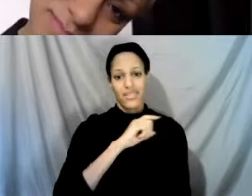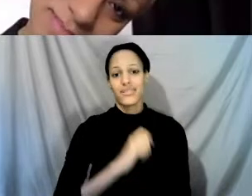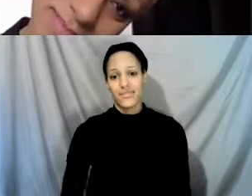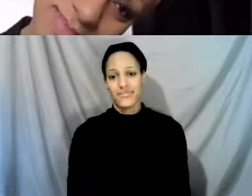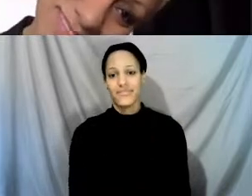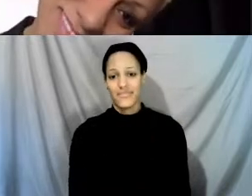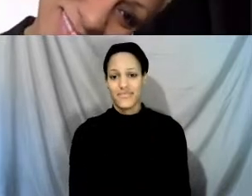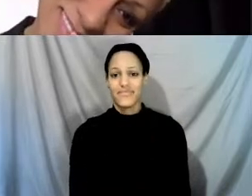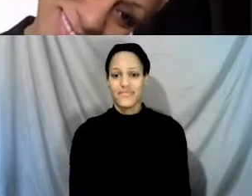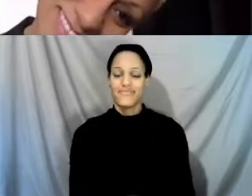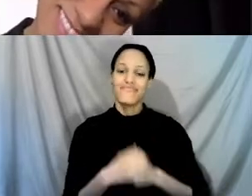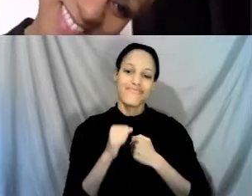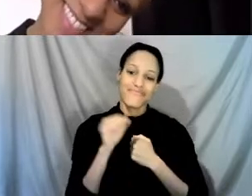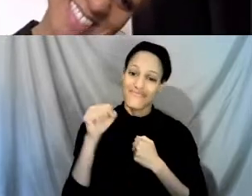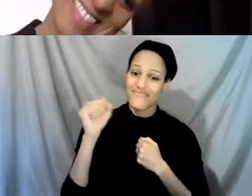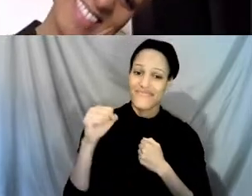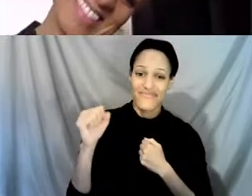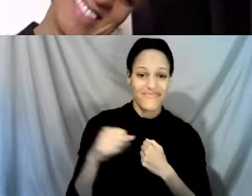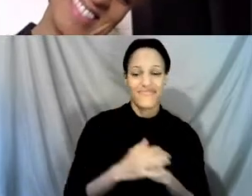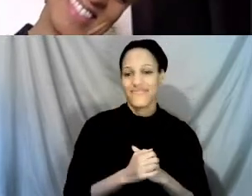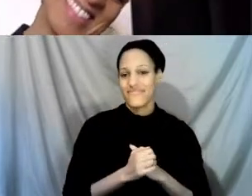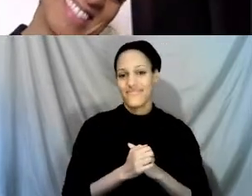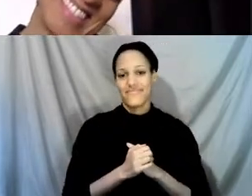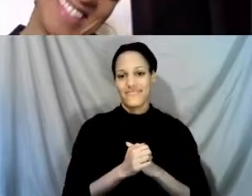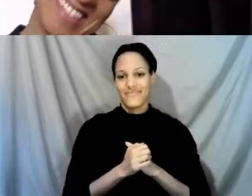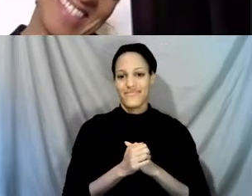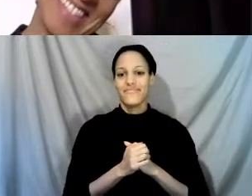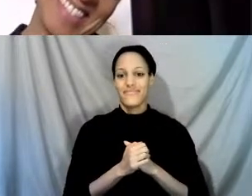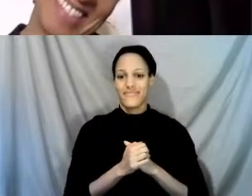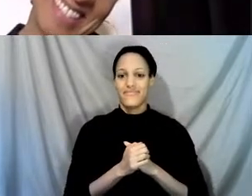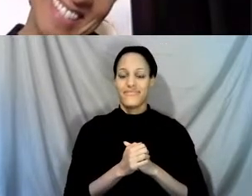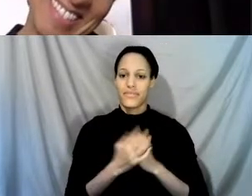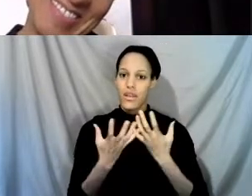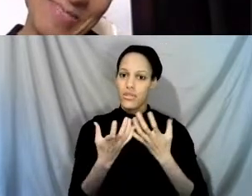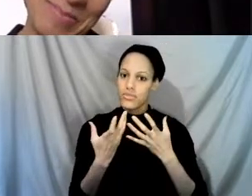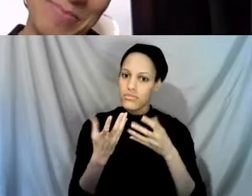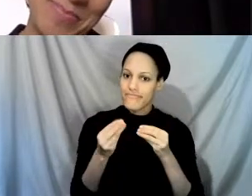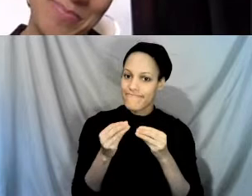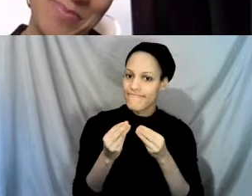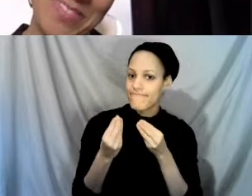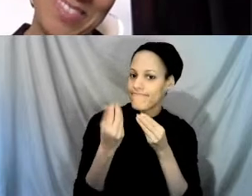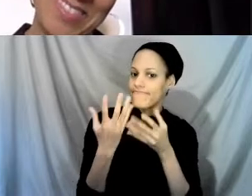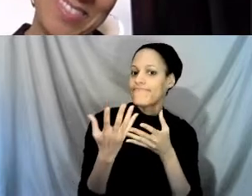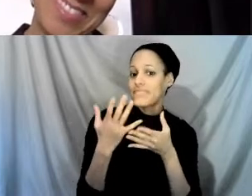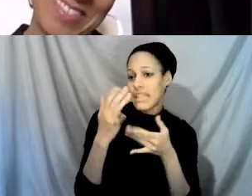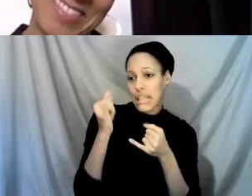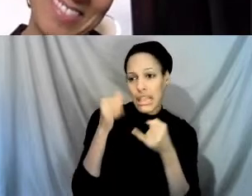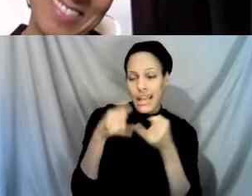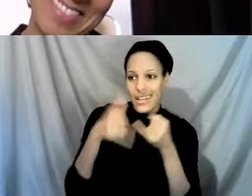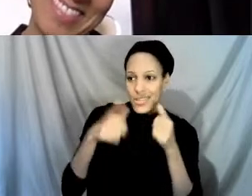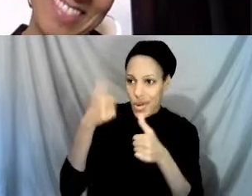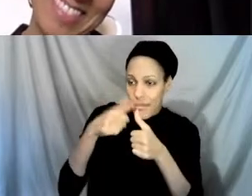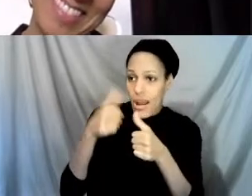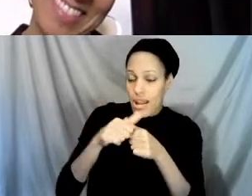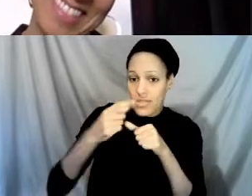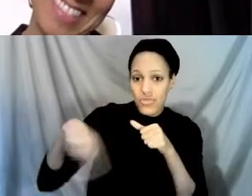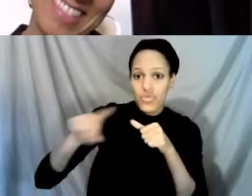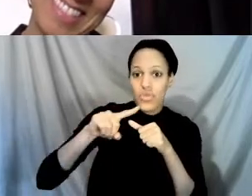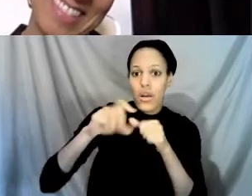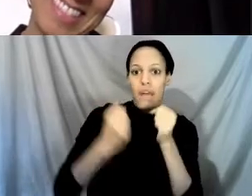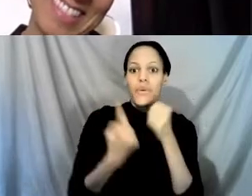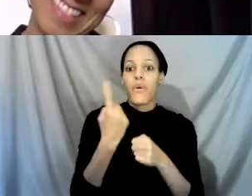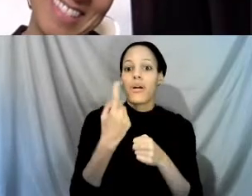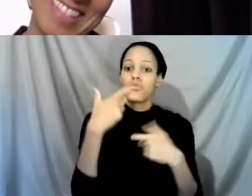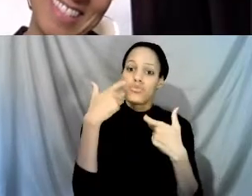Yes, yes, yes. And I also want to give a last reminder to everybody that's